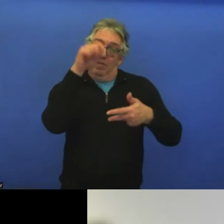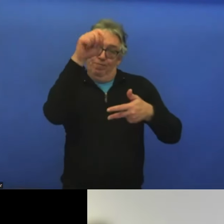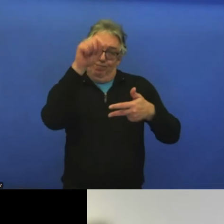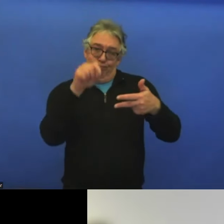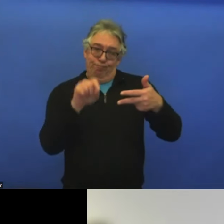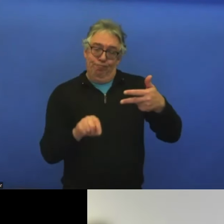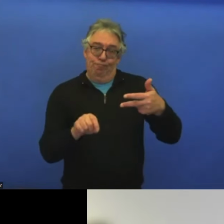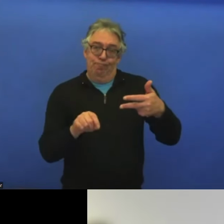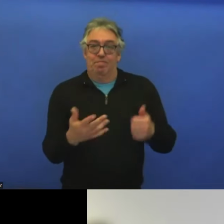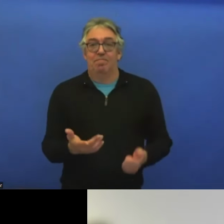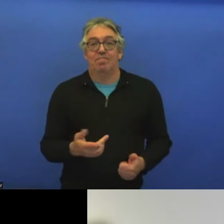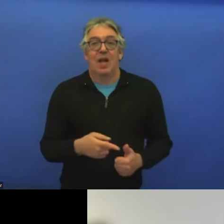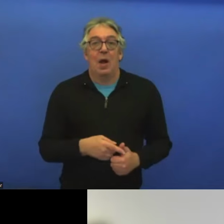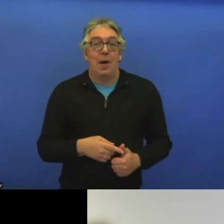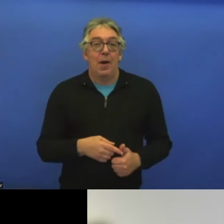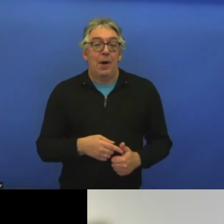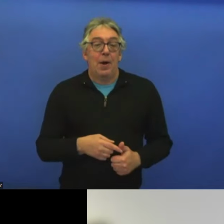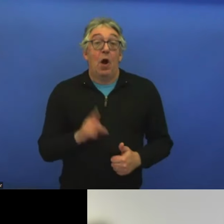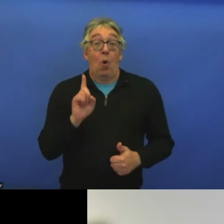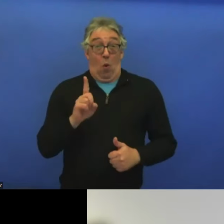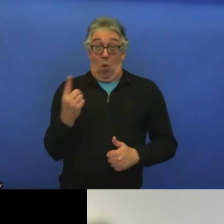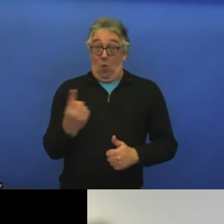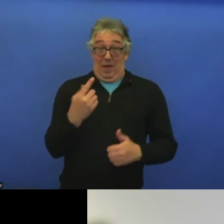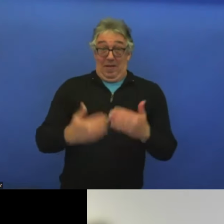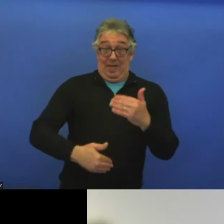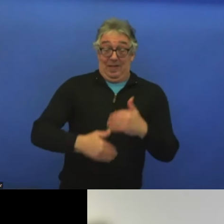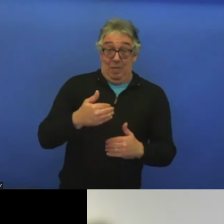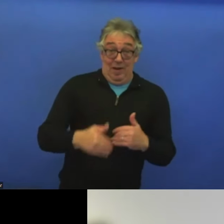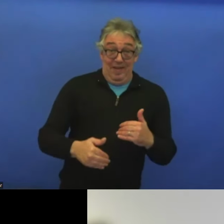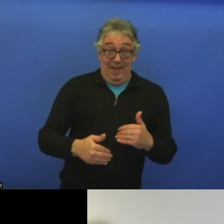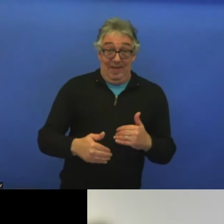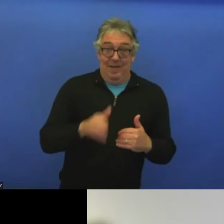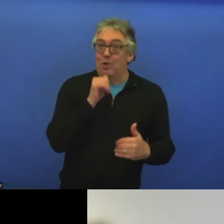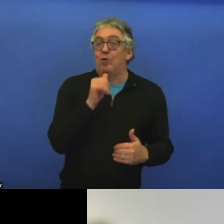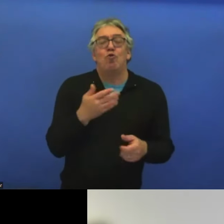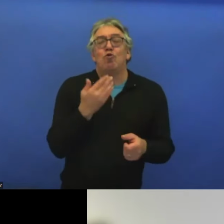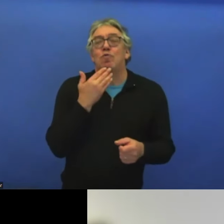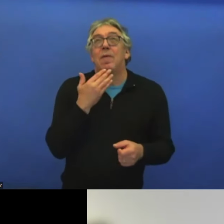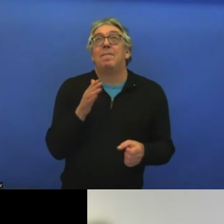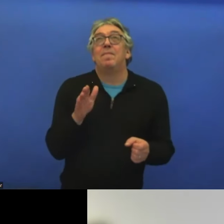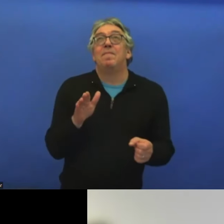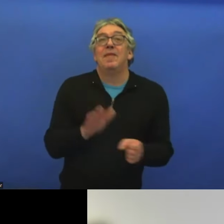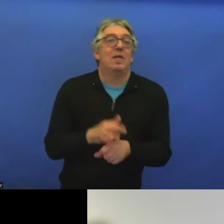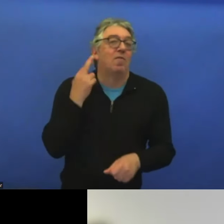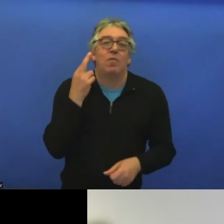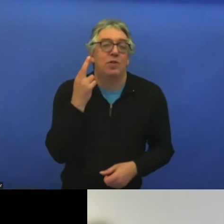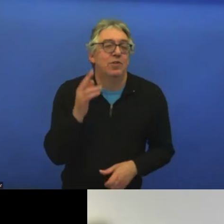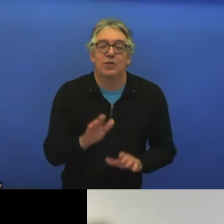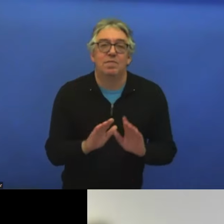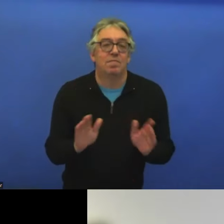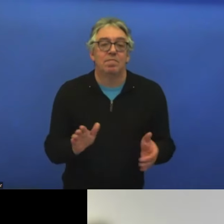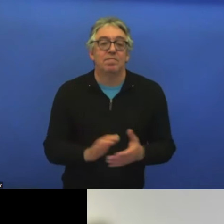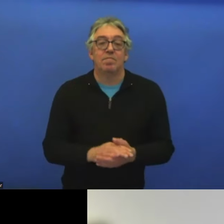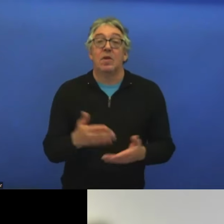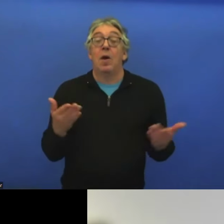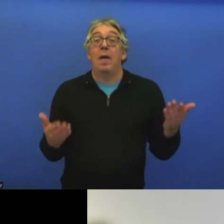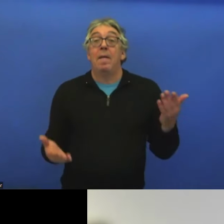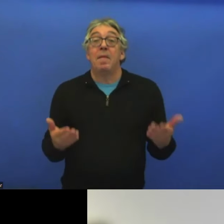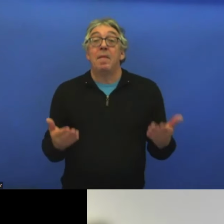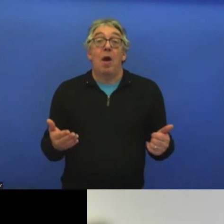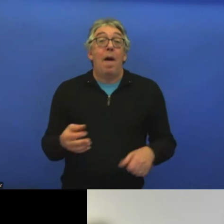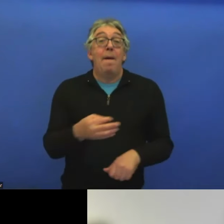legal needs, for example. I don't know them by heart. I think I wrote them. Medical needs.